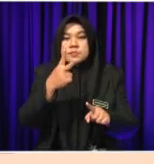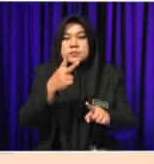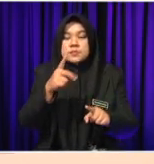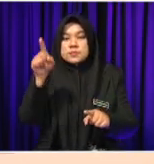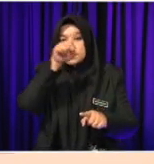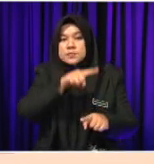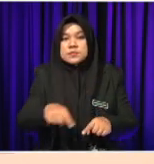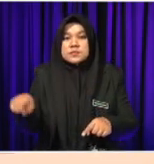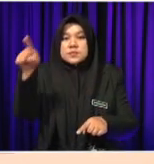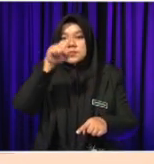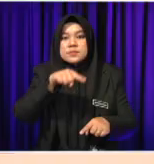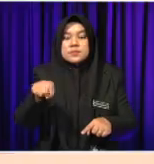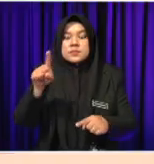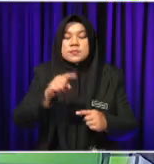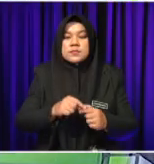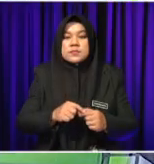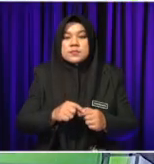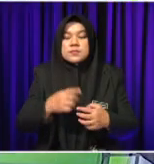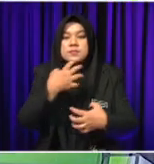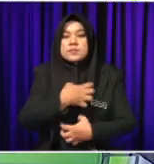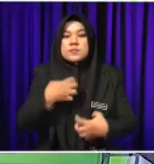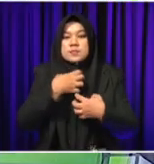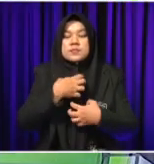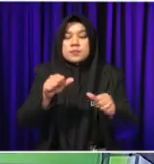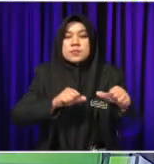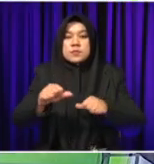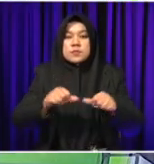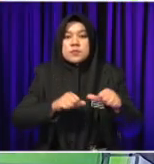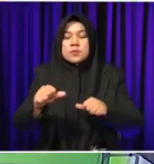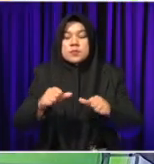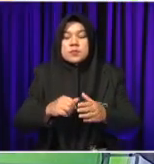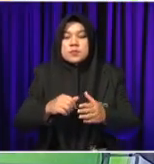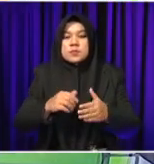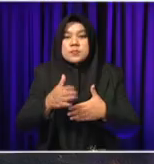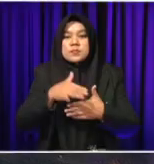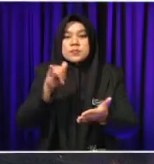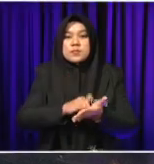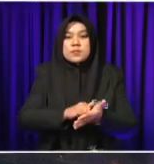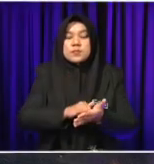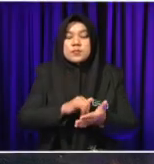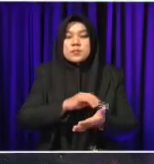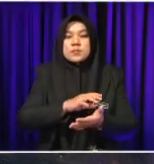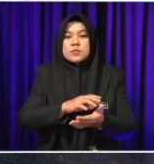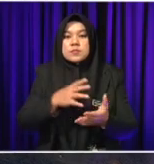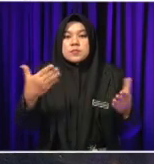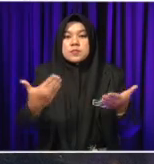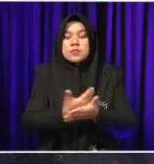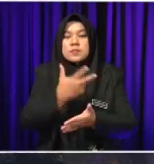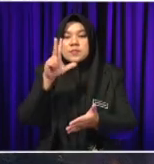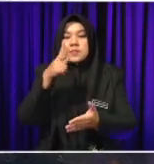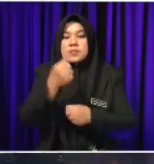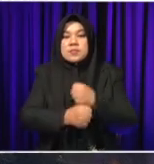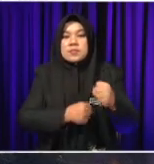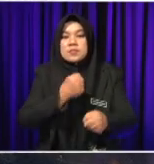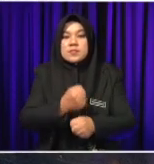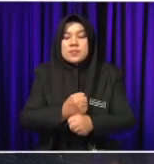wheel and we are going to have some like fun activity. Mm-hmm. After all, you guys are 13 year old, form one, right? Yes. So